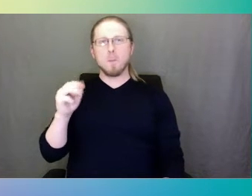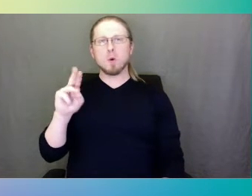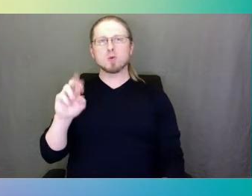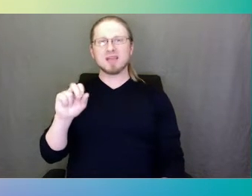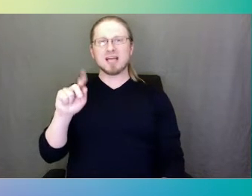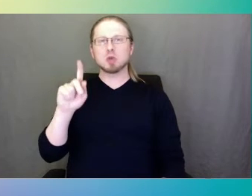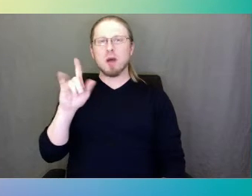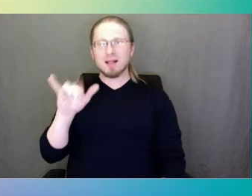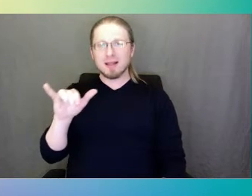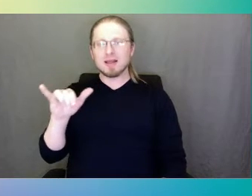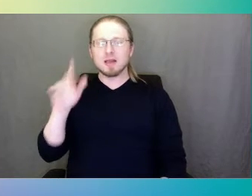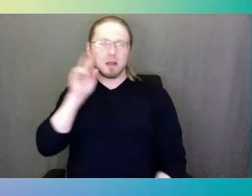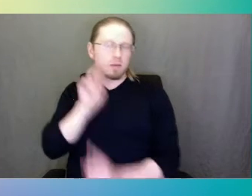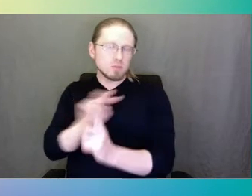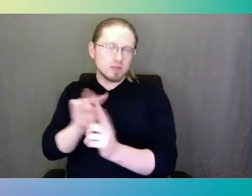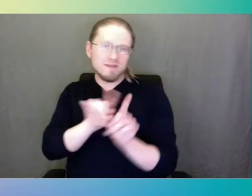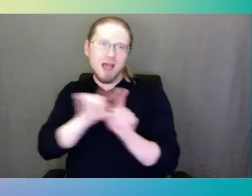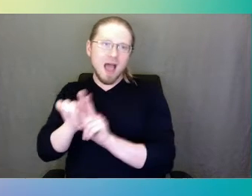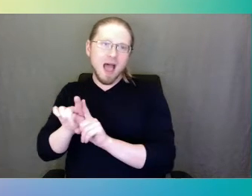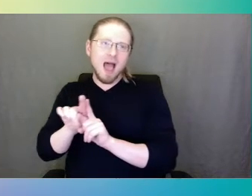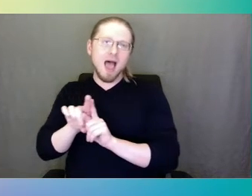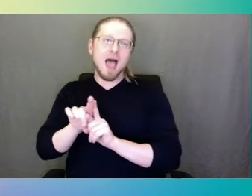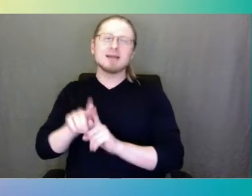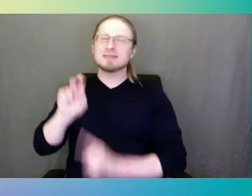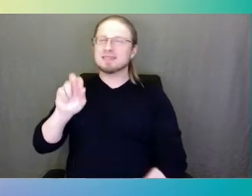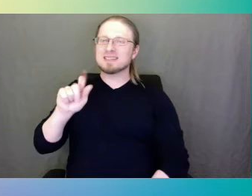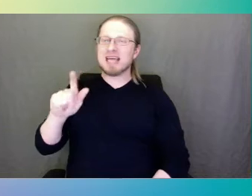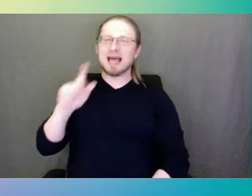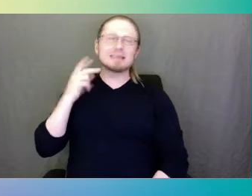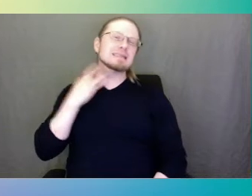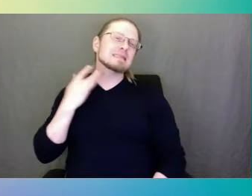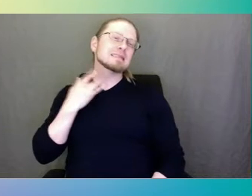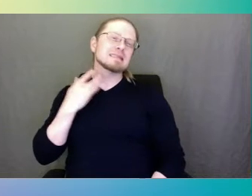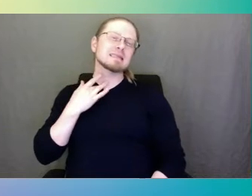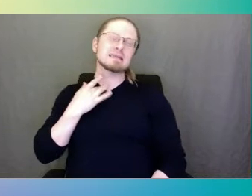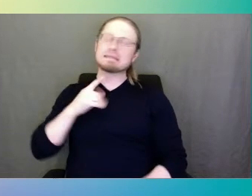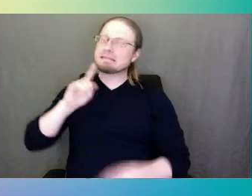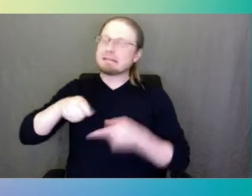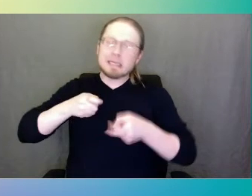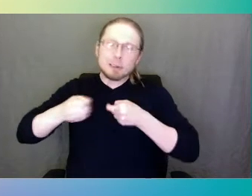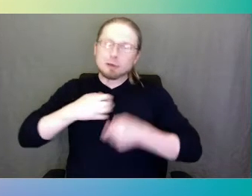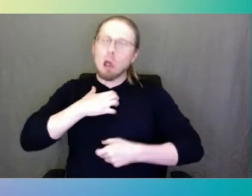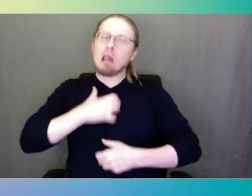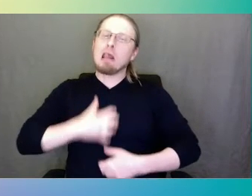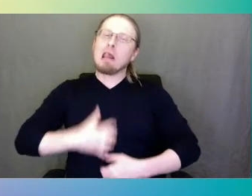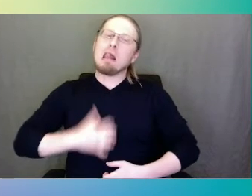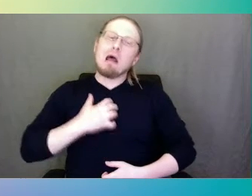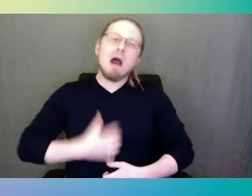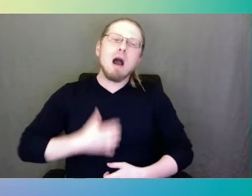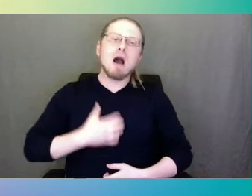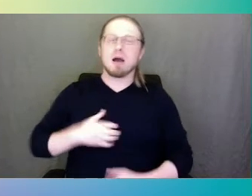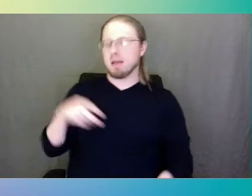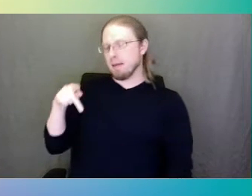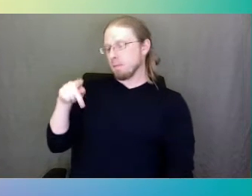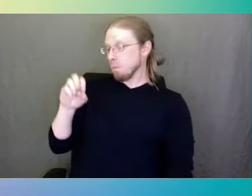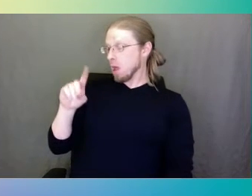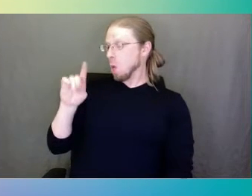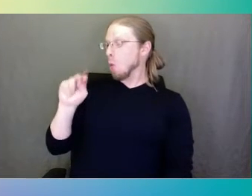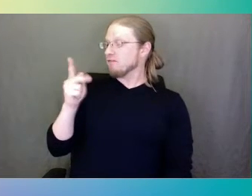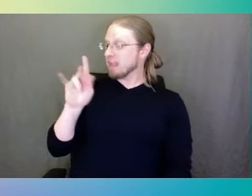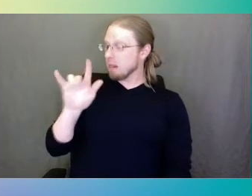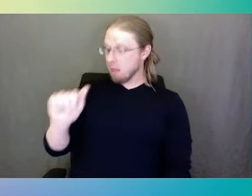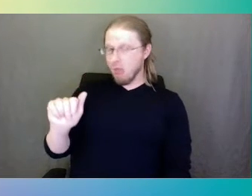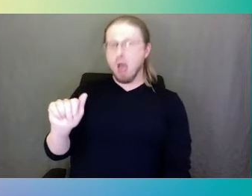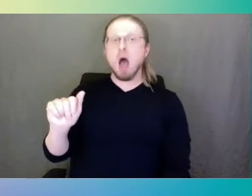pedophilia, a criminal behavior. So we know, Ed and I know from the work that we've done, although this is